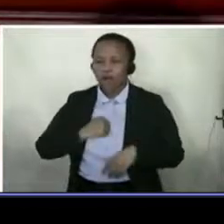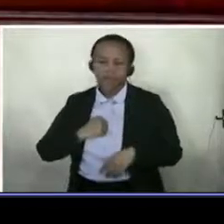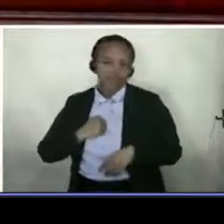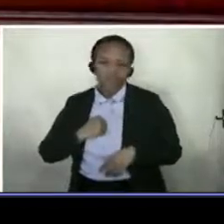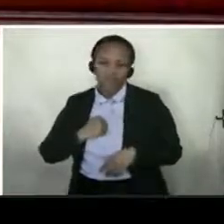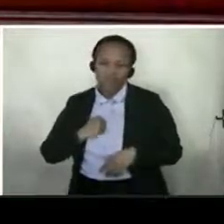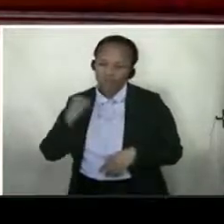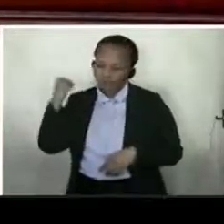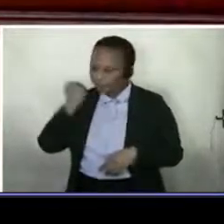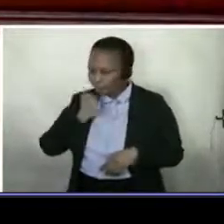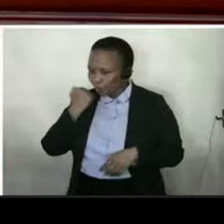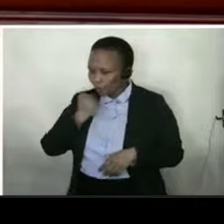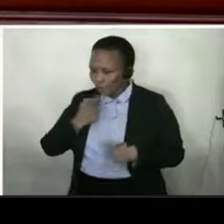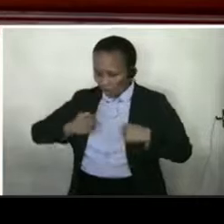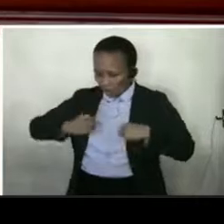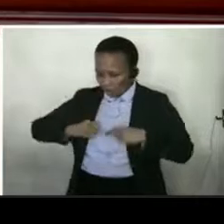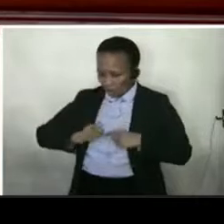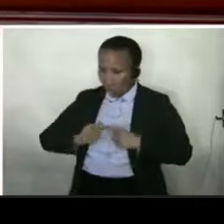very much.